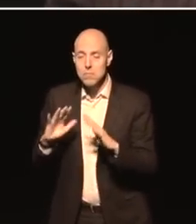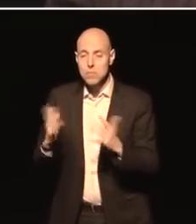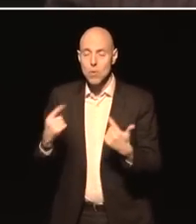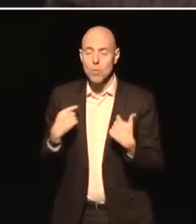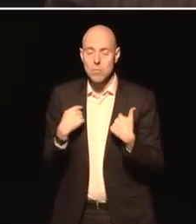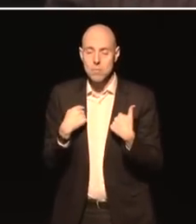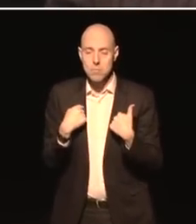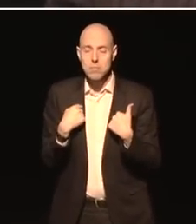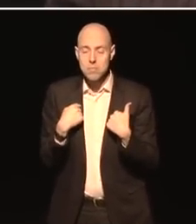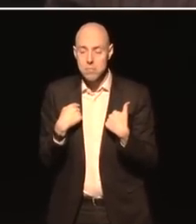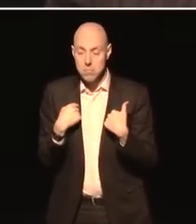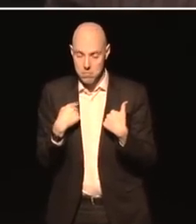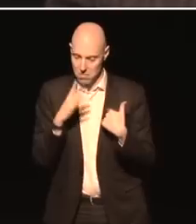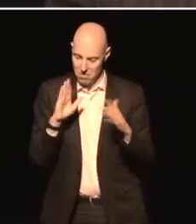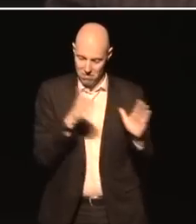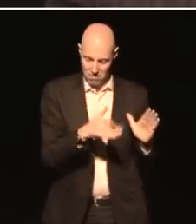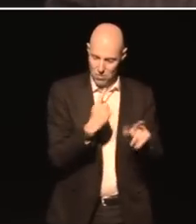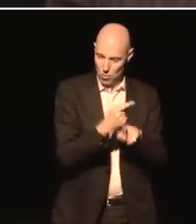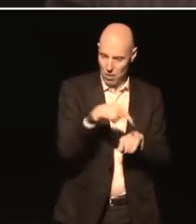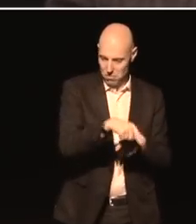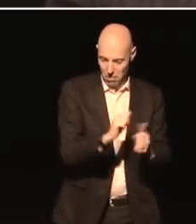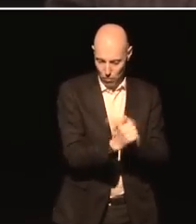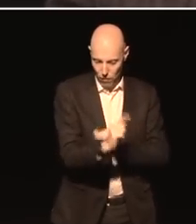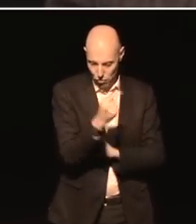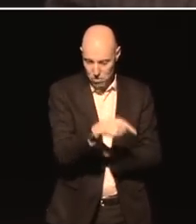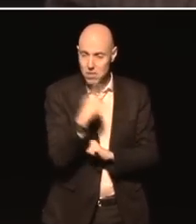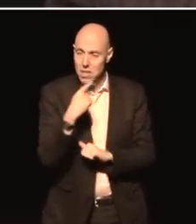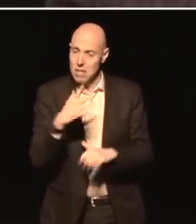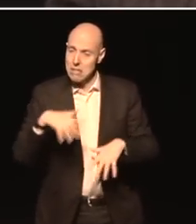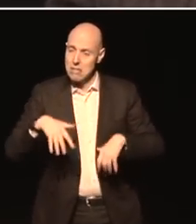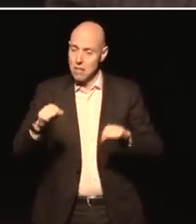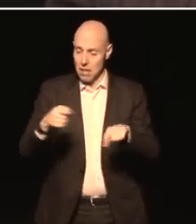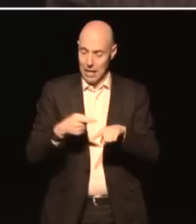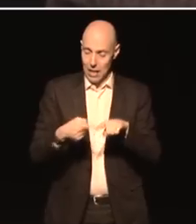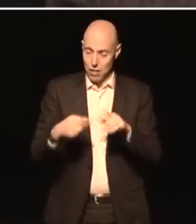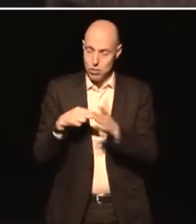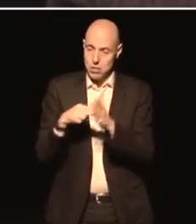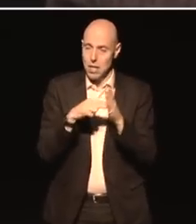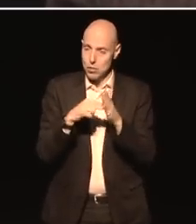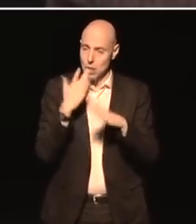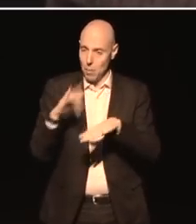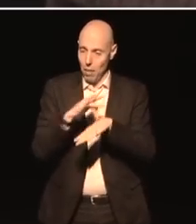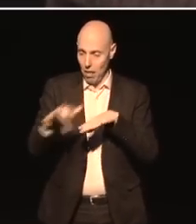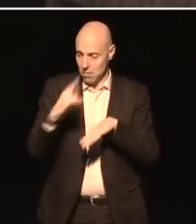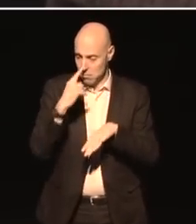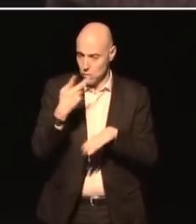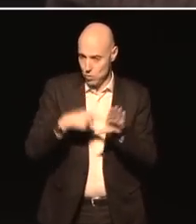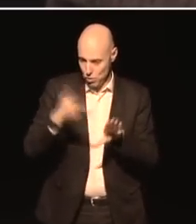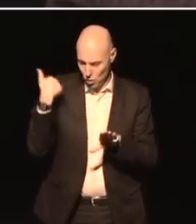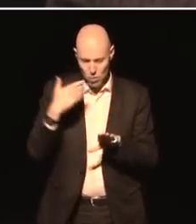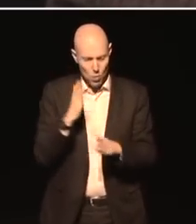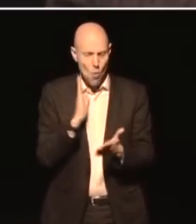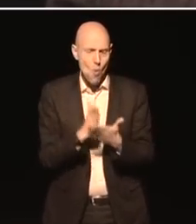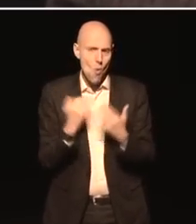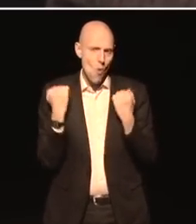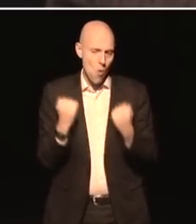the collaborations first. And when I arrived to English National Ballet 2 years ago, the repertoire was a very traditional